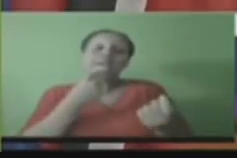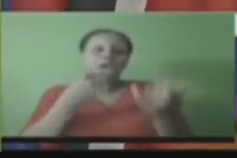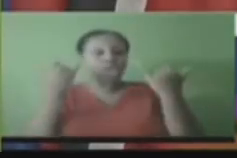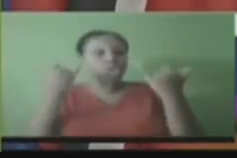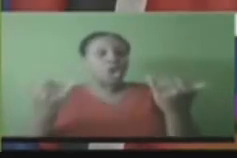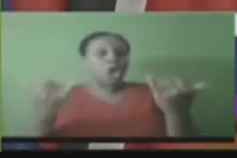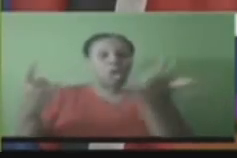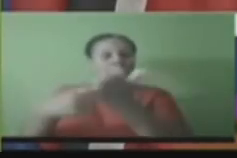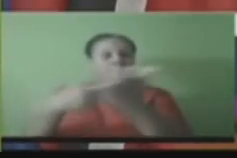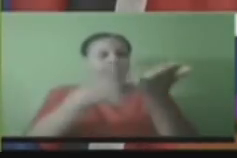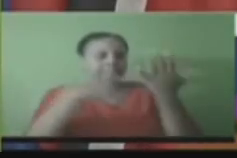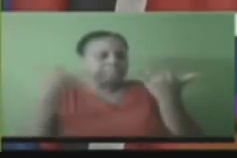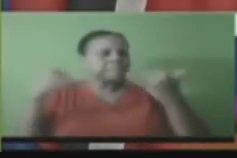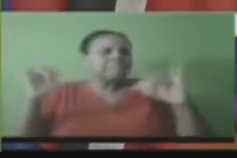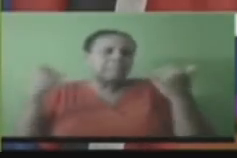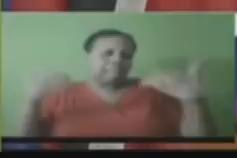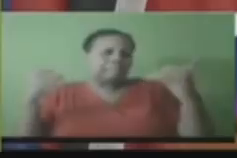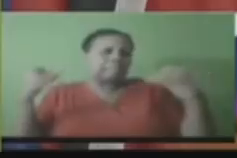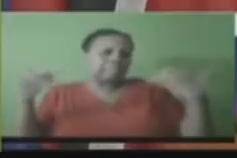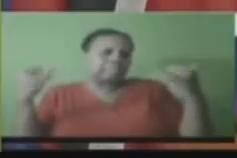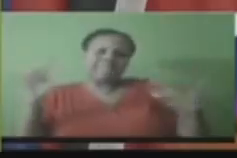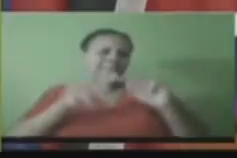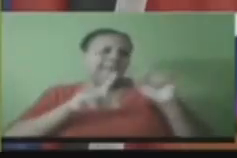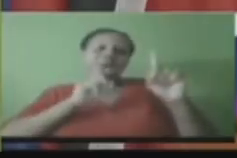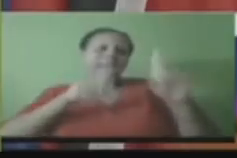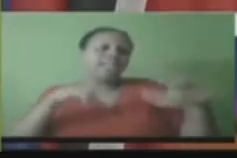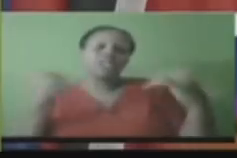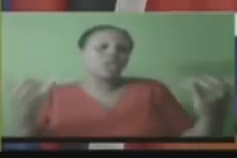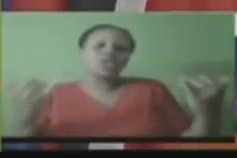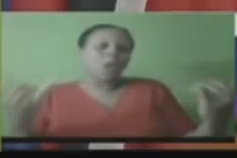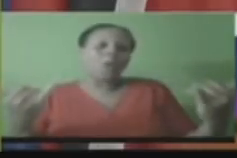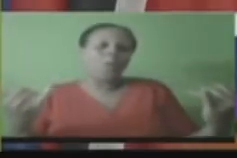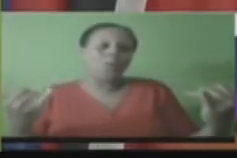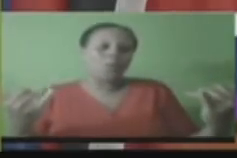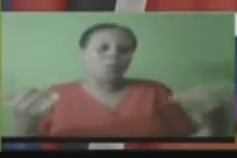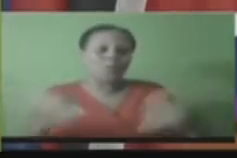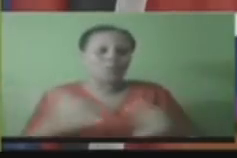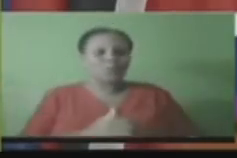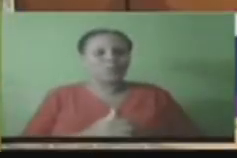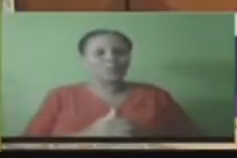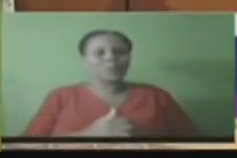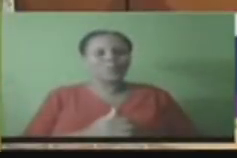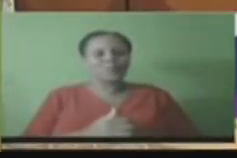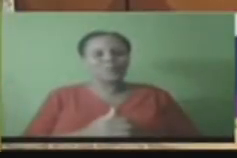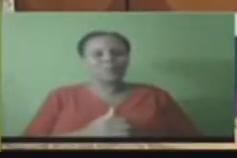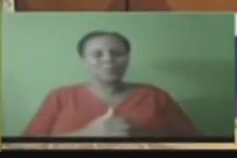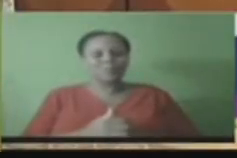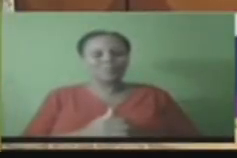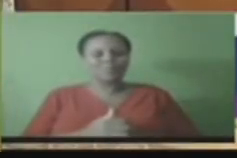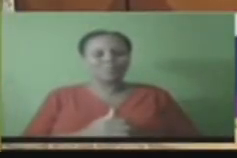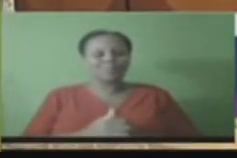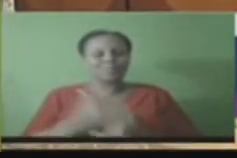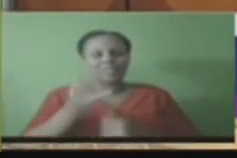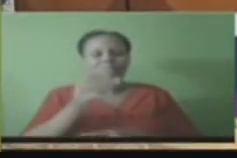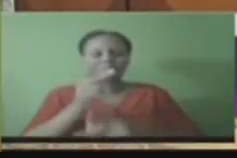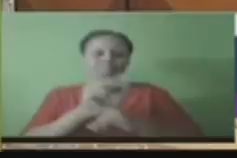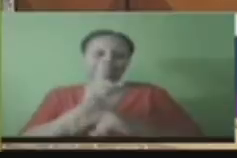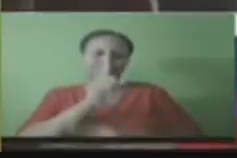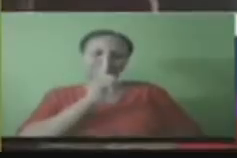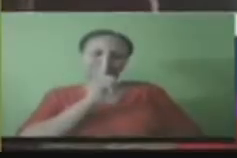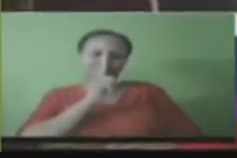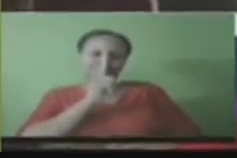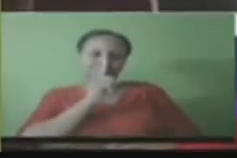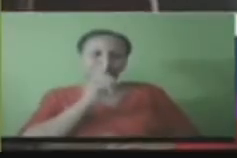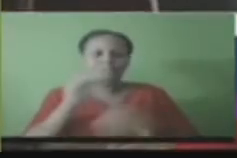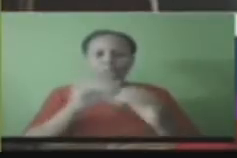pieces very, very carefully, and now is not the time to disrupt that. Prime Minister, just one last thing. This past week we lost our icon